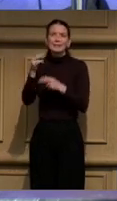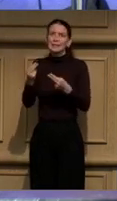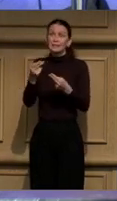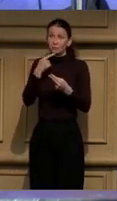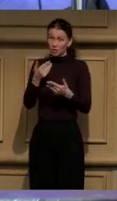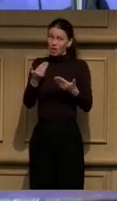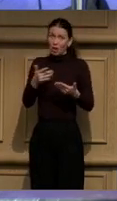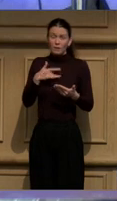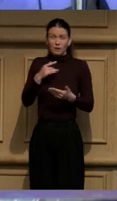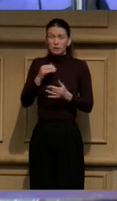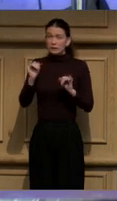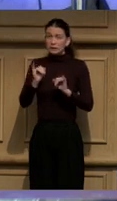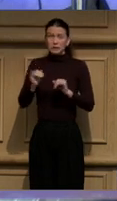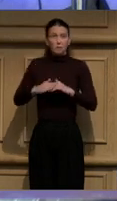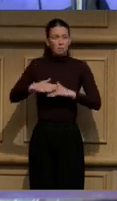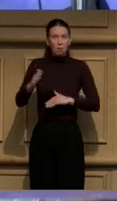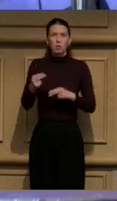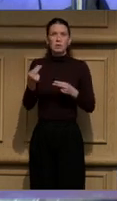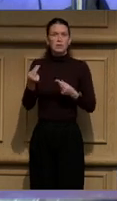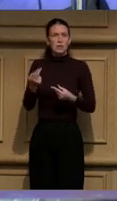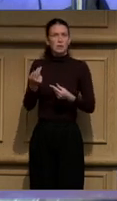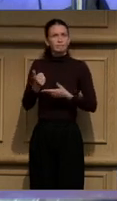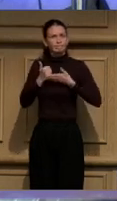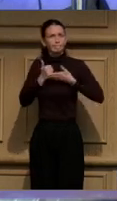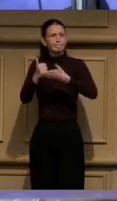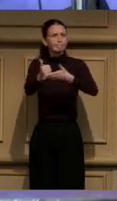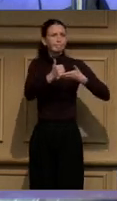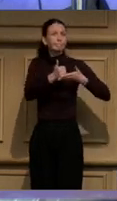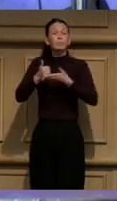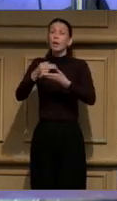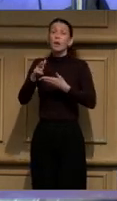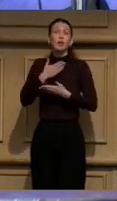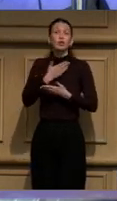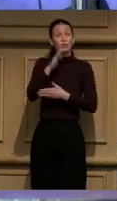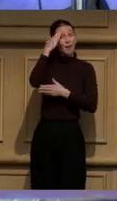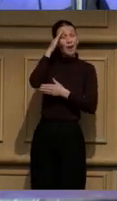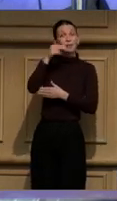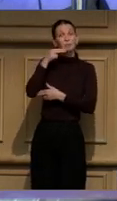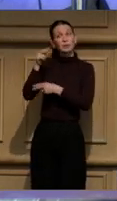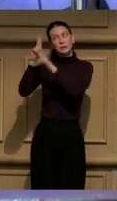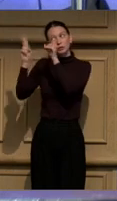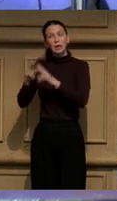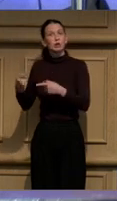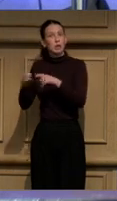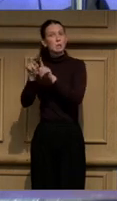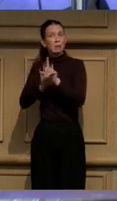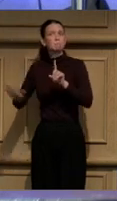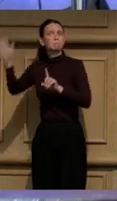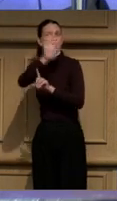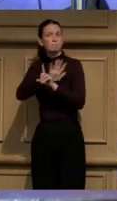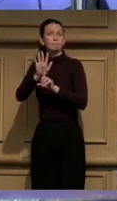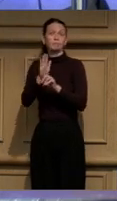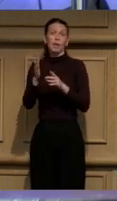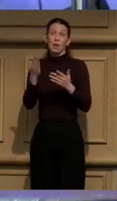sense of solidarity more, I think, not just in Ireland, but internationally. And it has never felt, I suppose, more